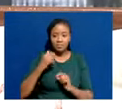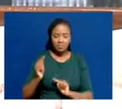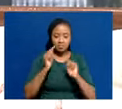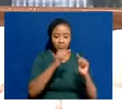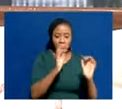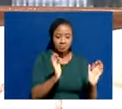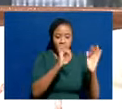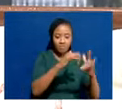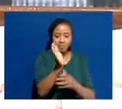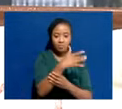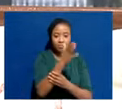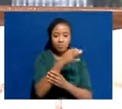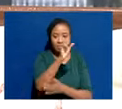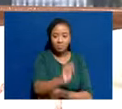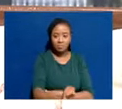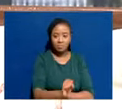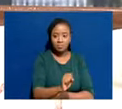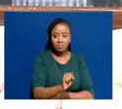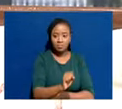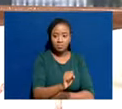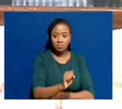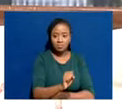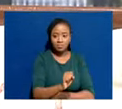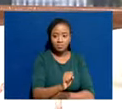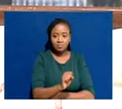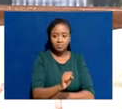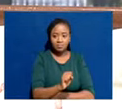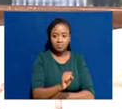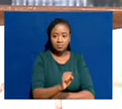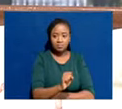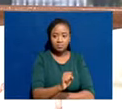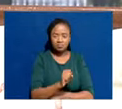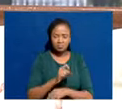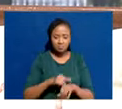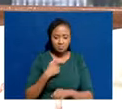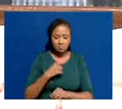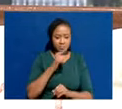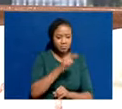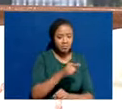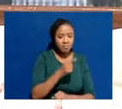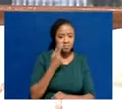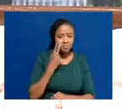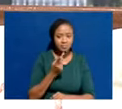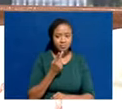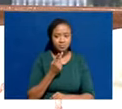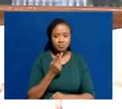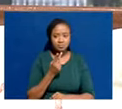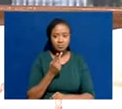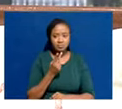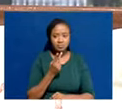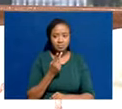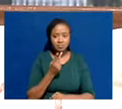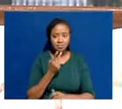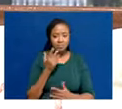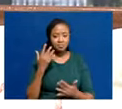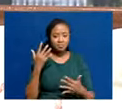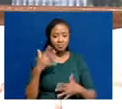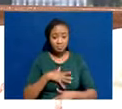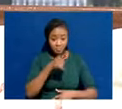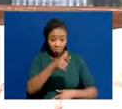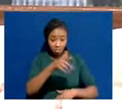South. And I said, let me pop in. When I went in there, what I saw broke my heart. Jeff, you're sitting on a